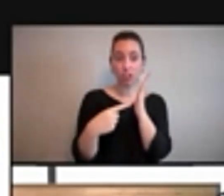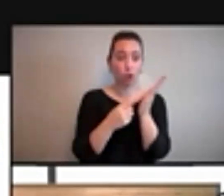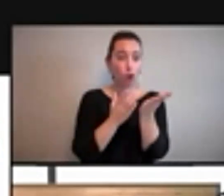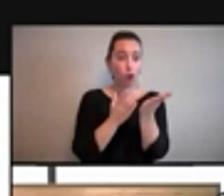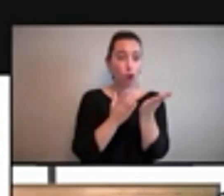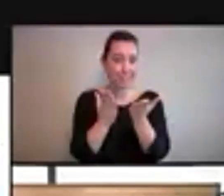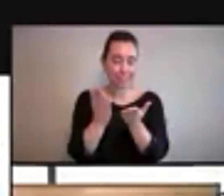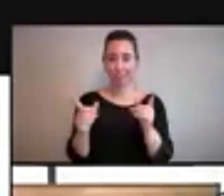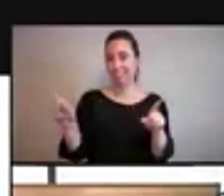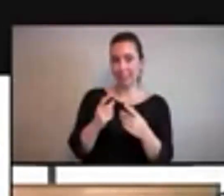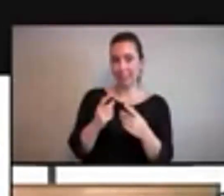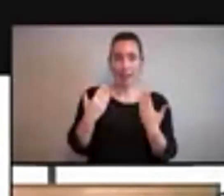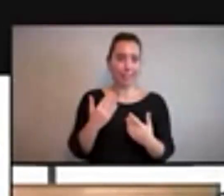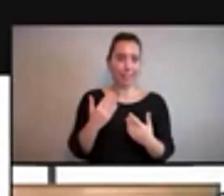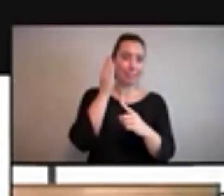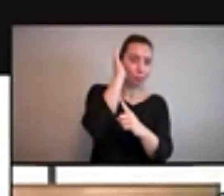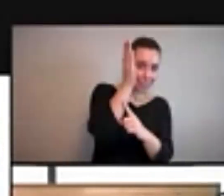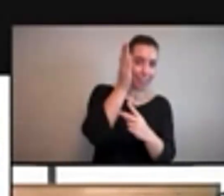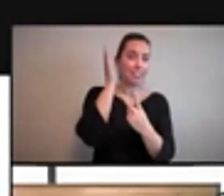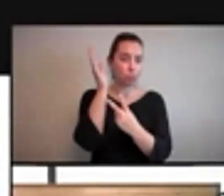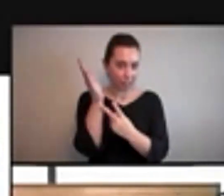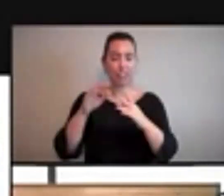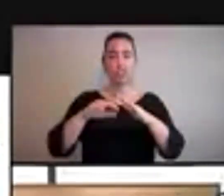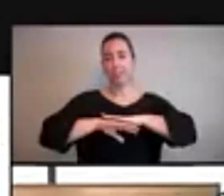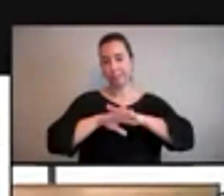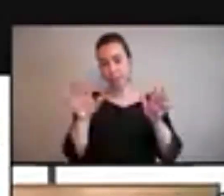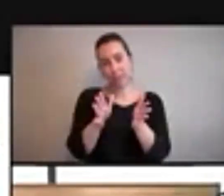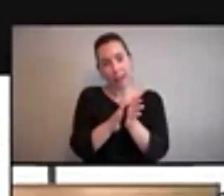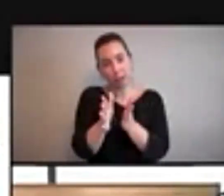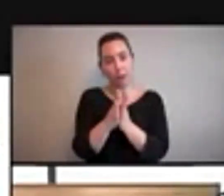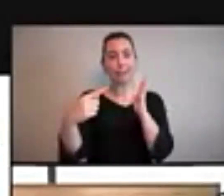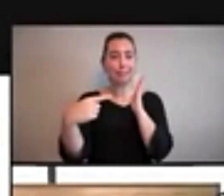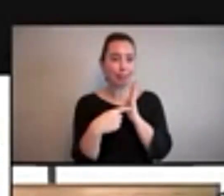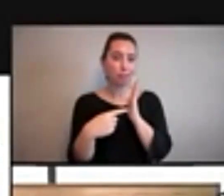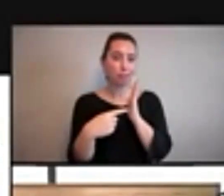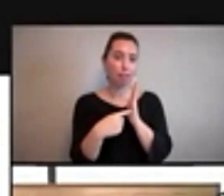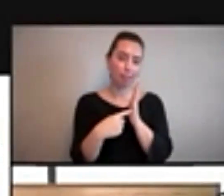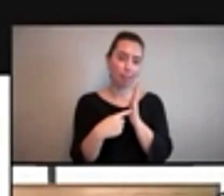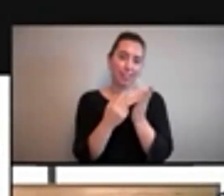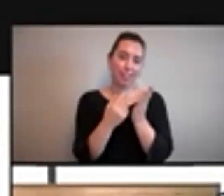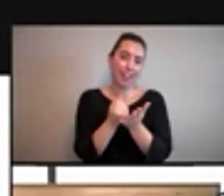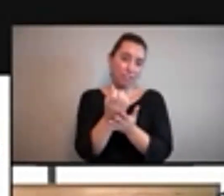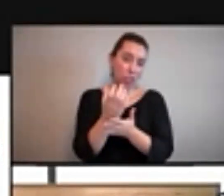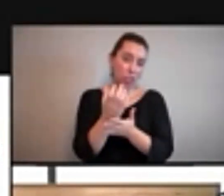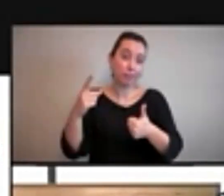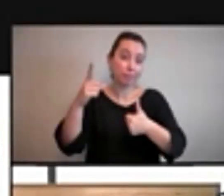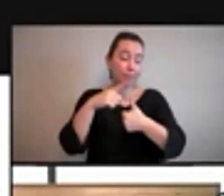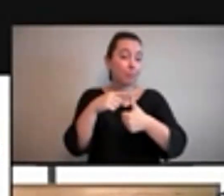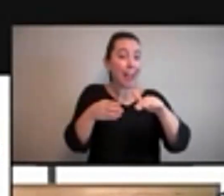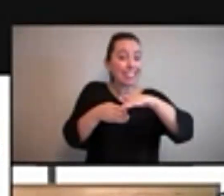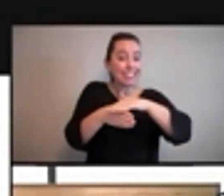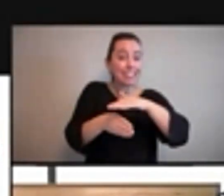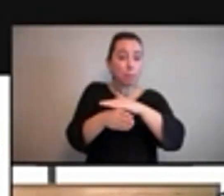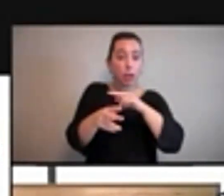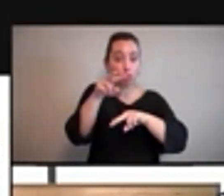here in this session already talked a lot about the technical part of it. What we did is accessibility reviews we are offering as a